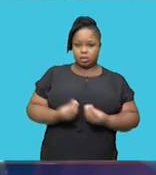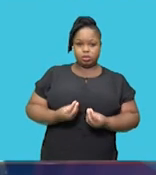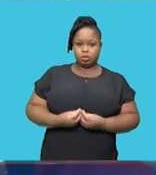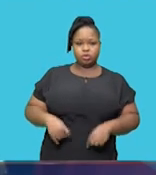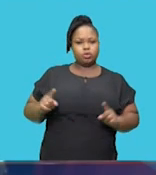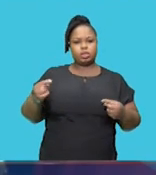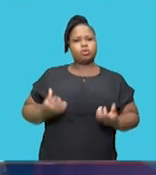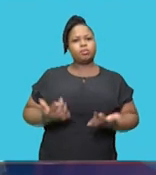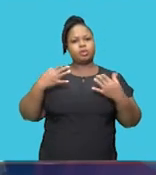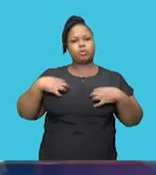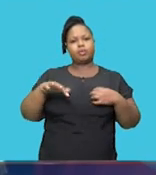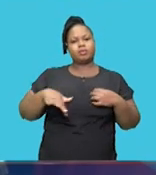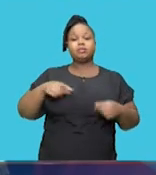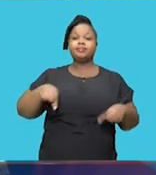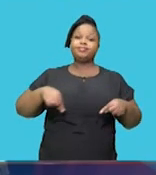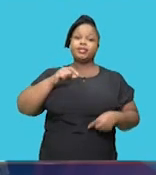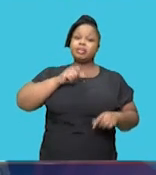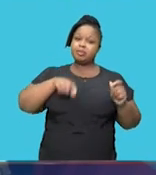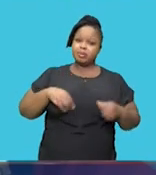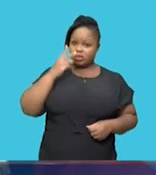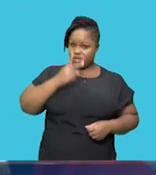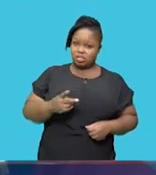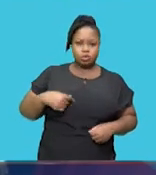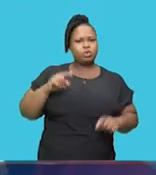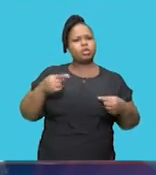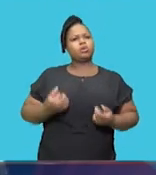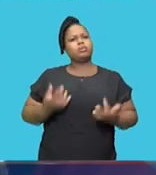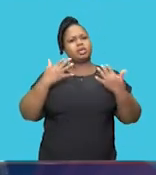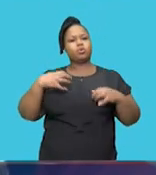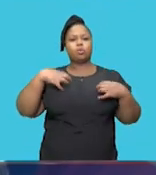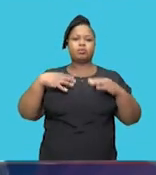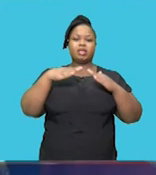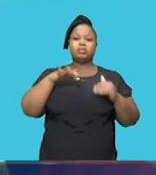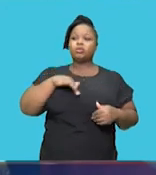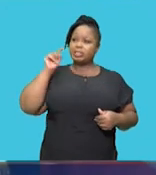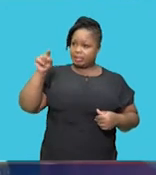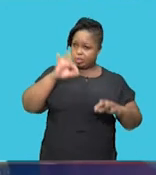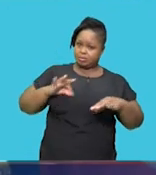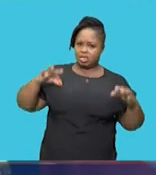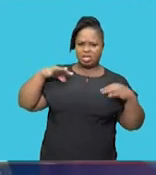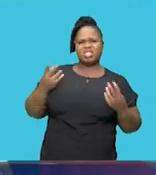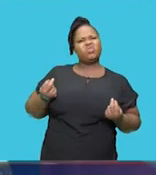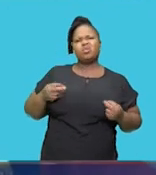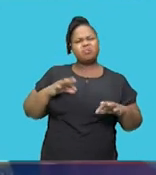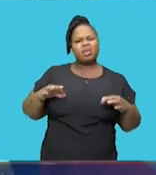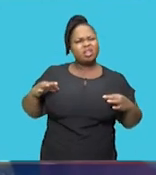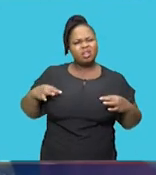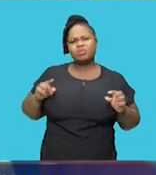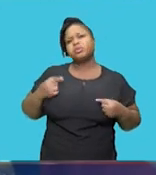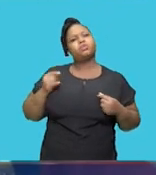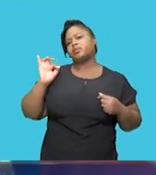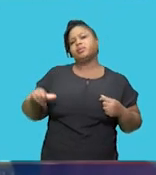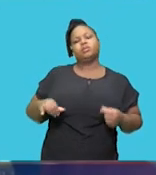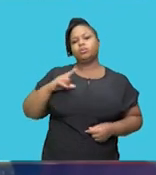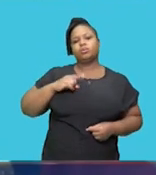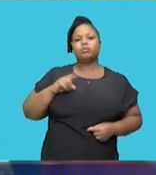down your own place. My fear is that people is going to realize that you cannot burn down your own place. You go burn down there where this mayor is, and he's a new mayor. You can't do that